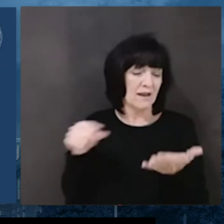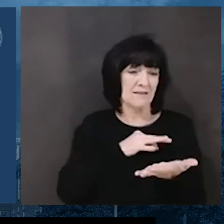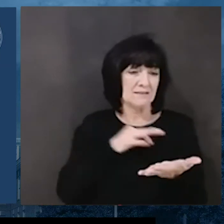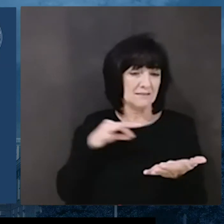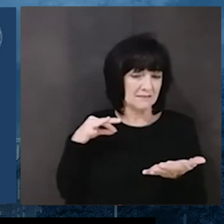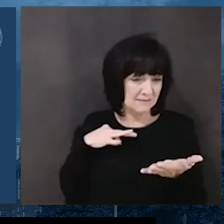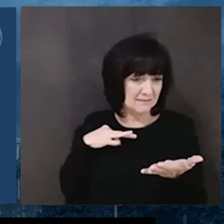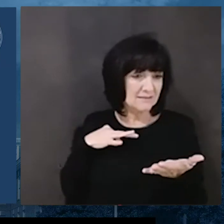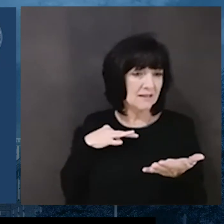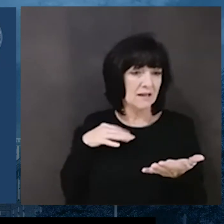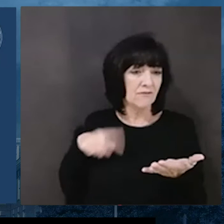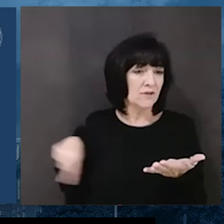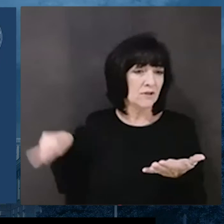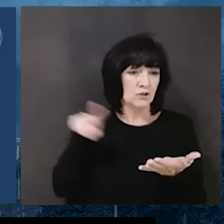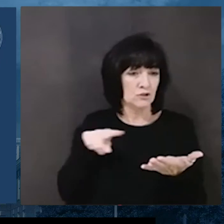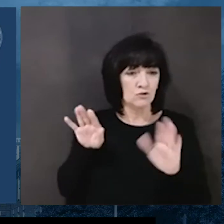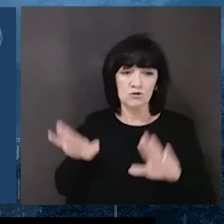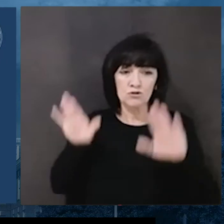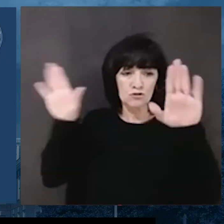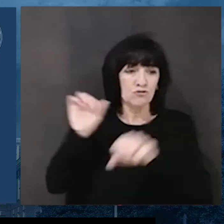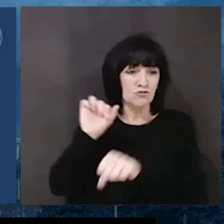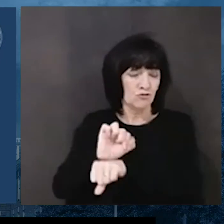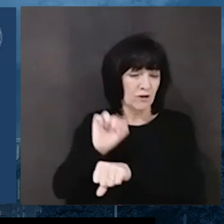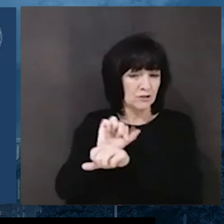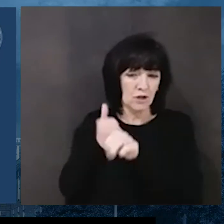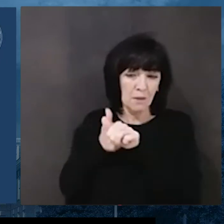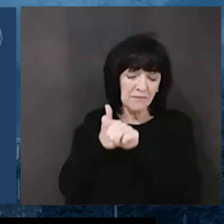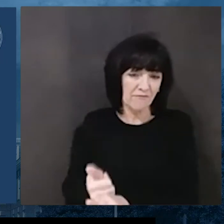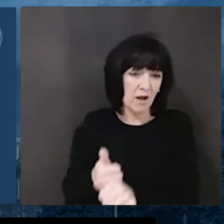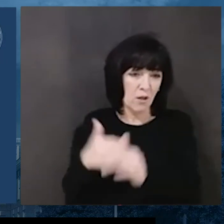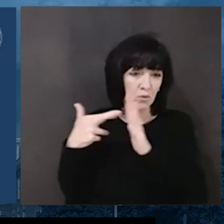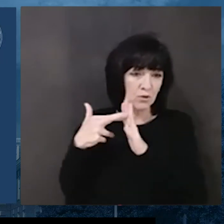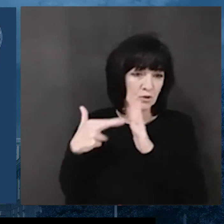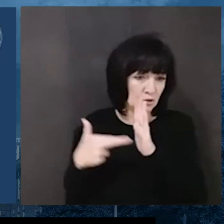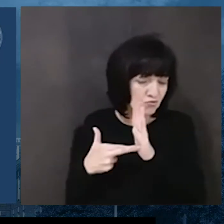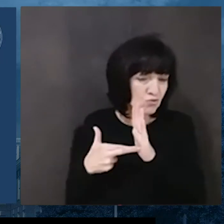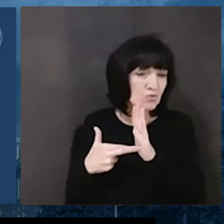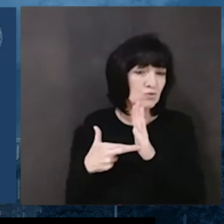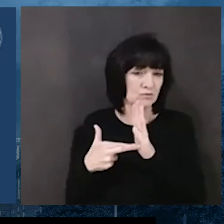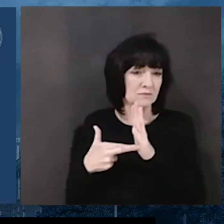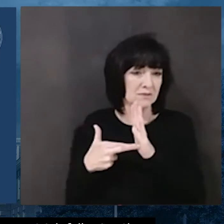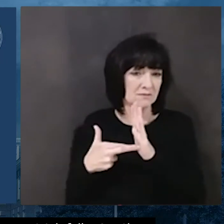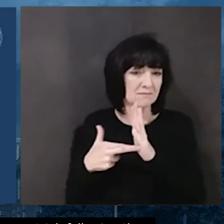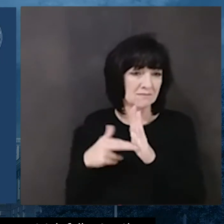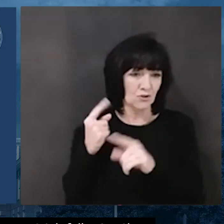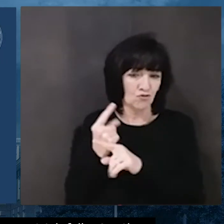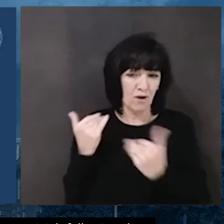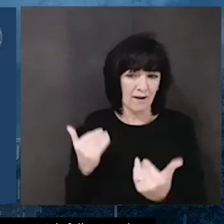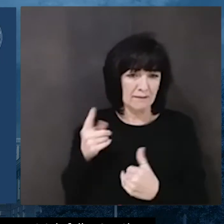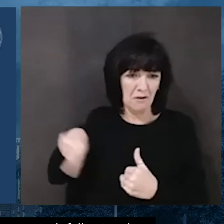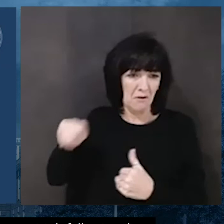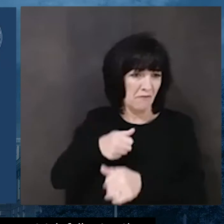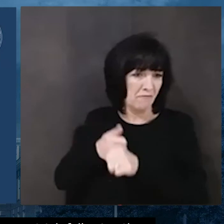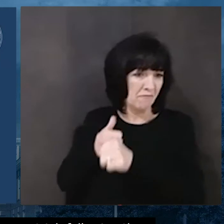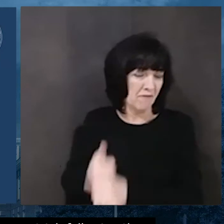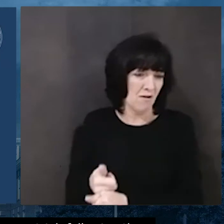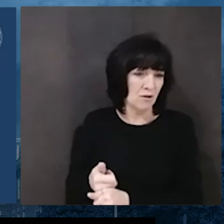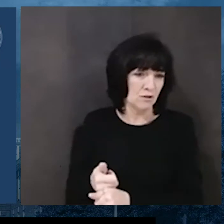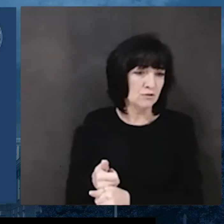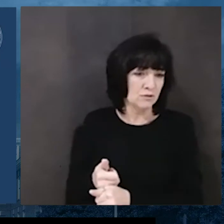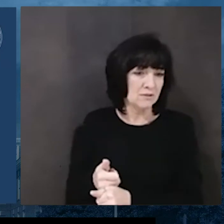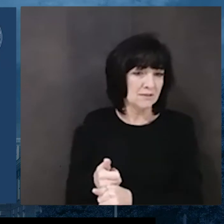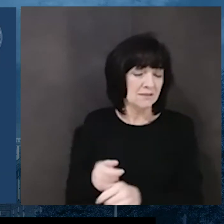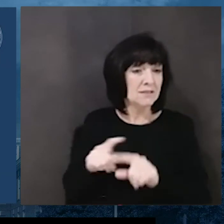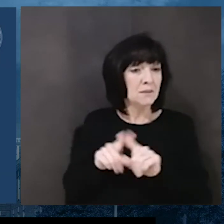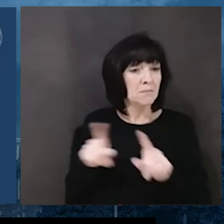job, following the restrictions operationally right now. The question is, as people